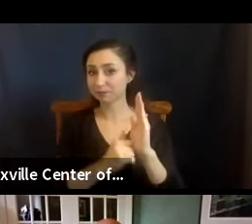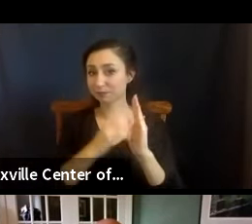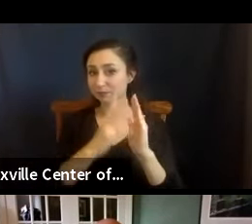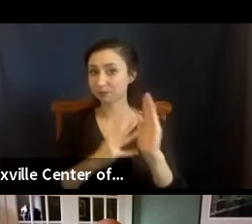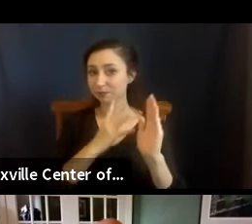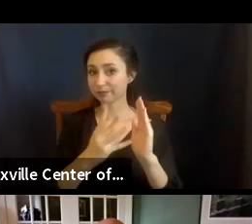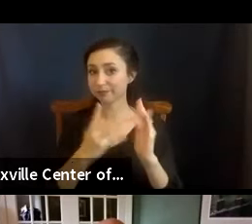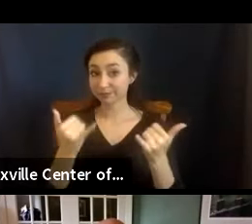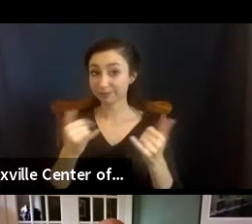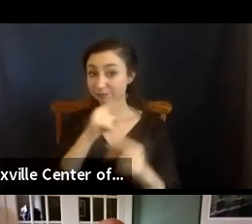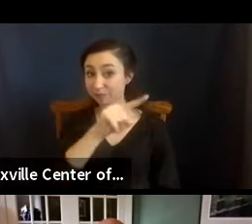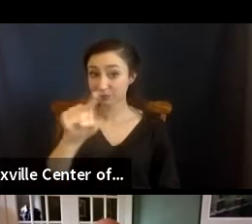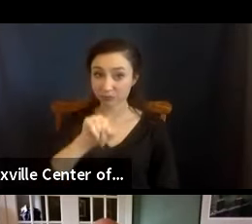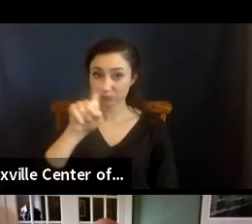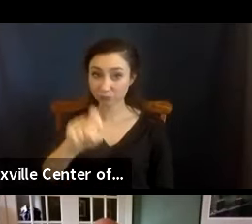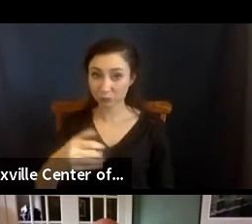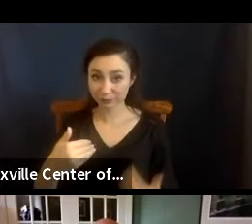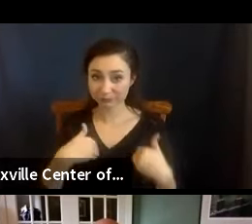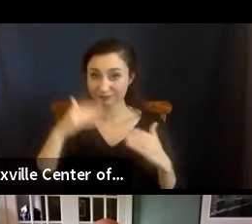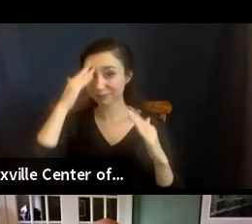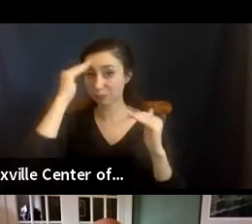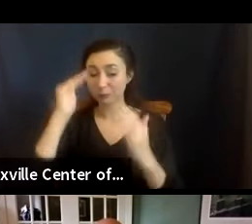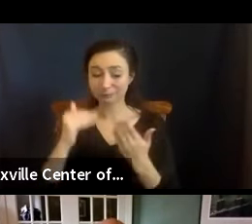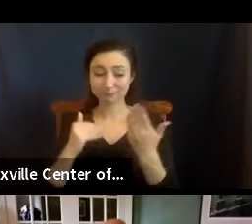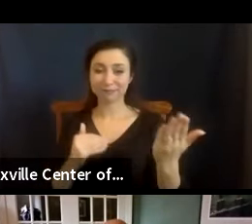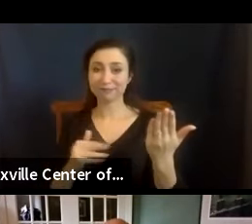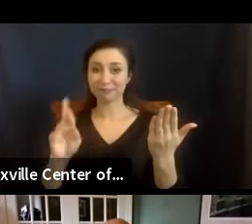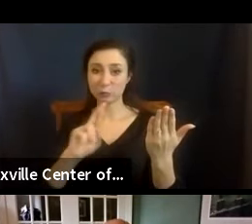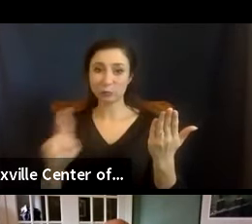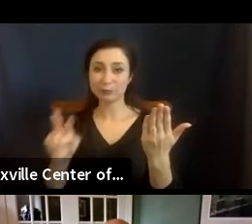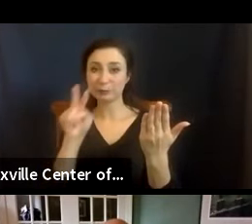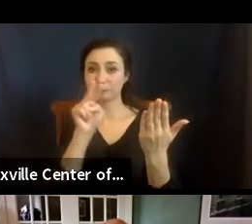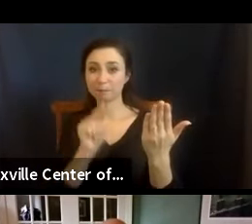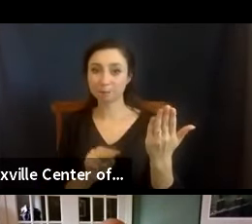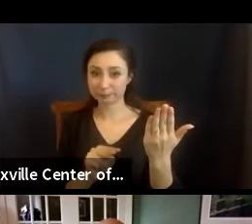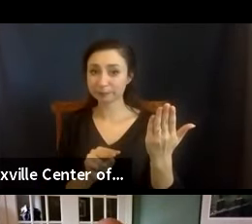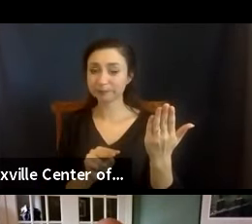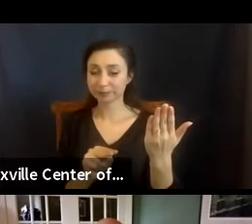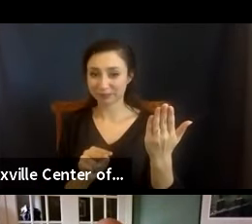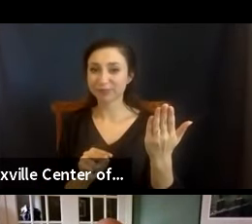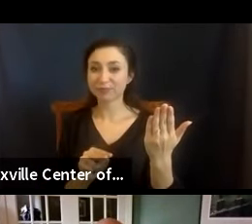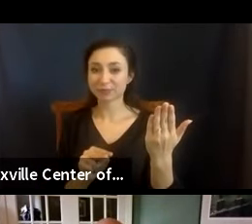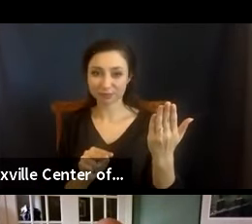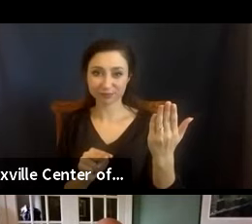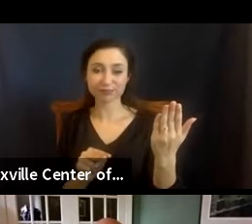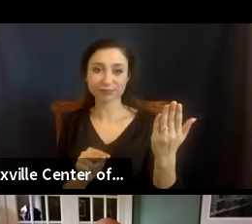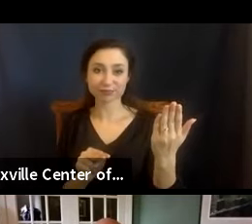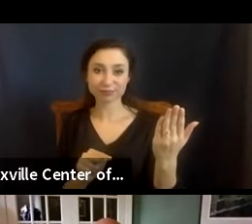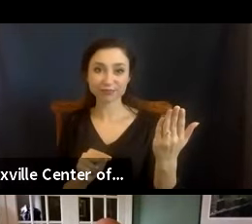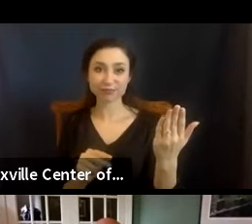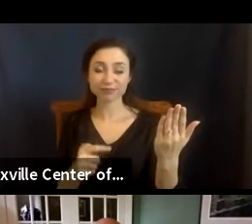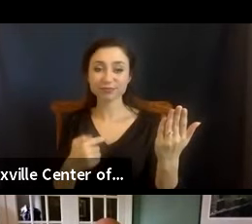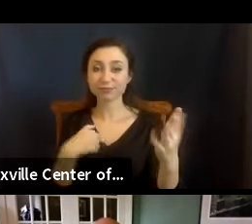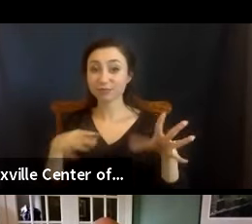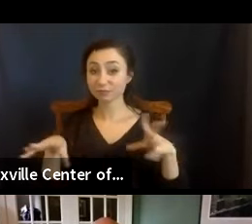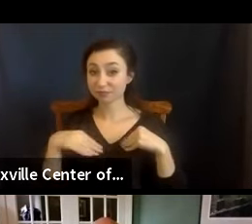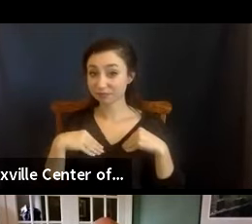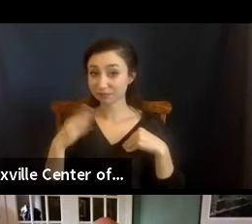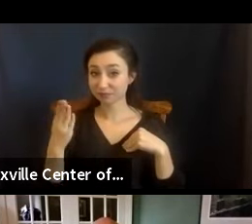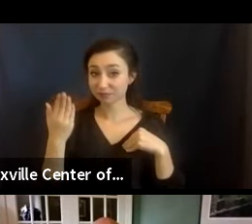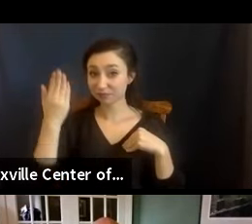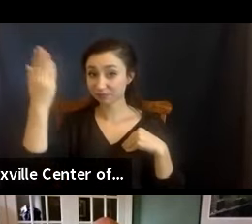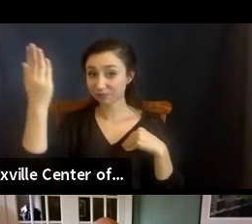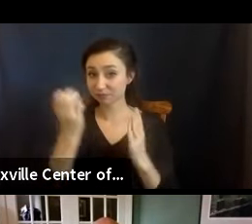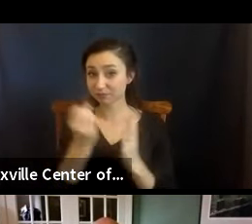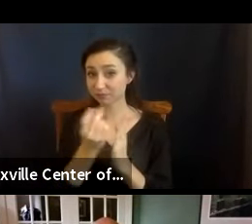received the agenda, hopefully have it before you. And I'll accept a motion